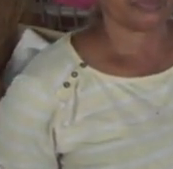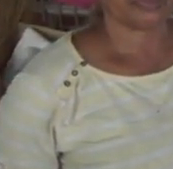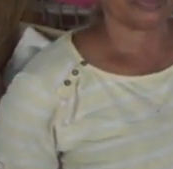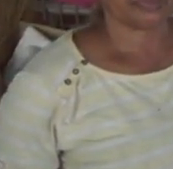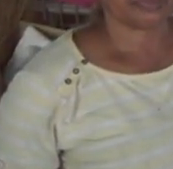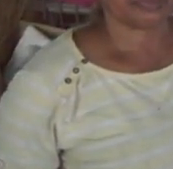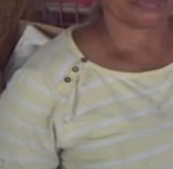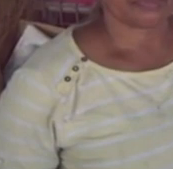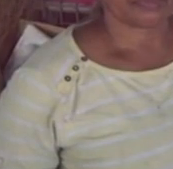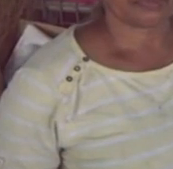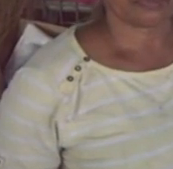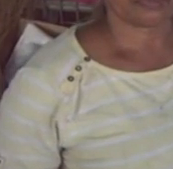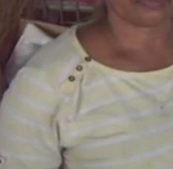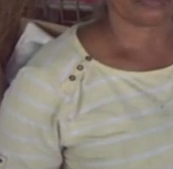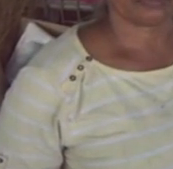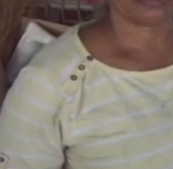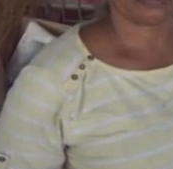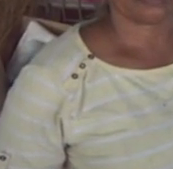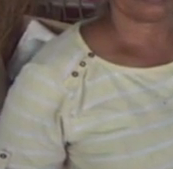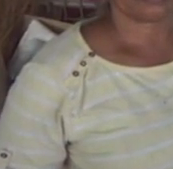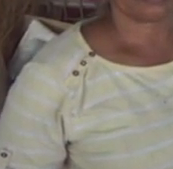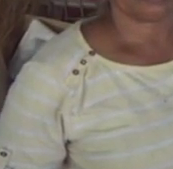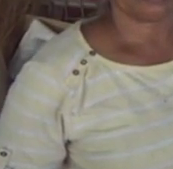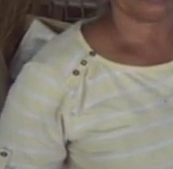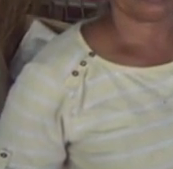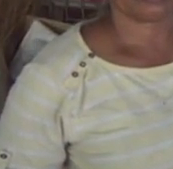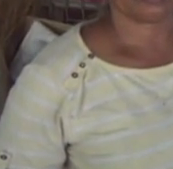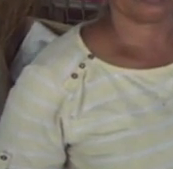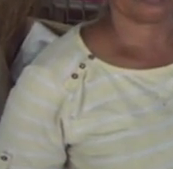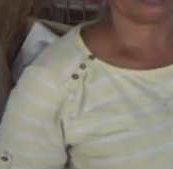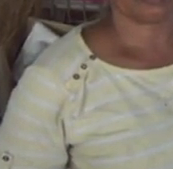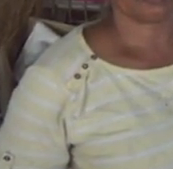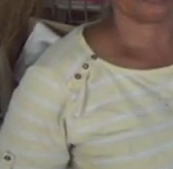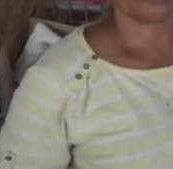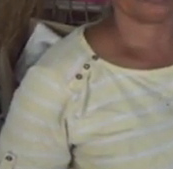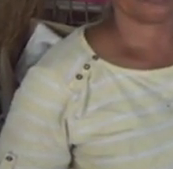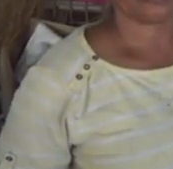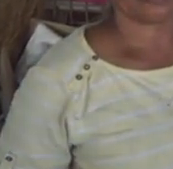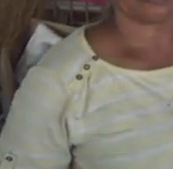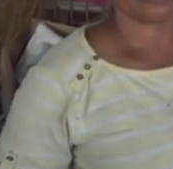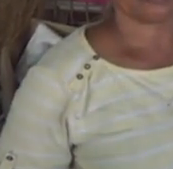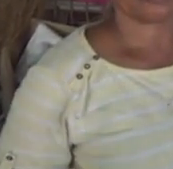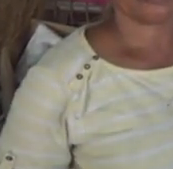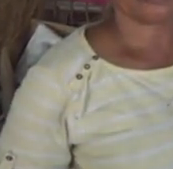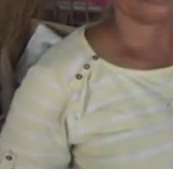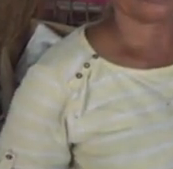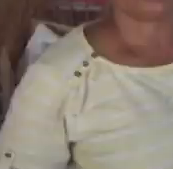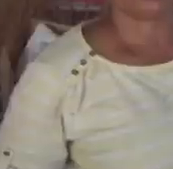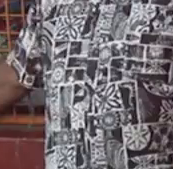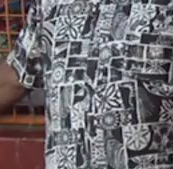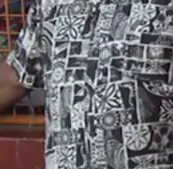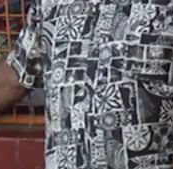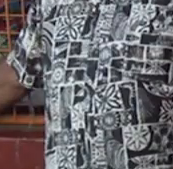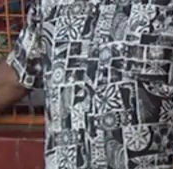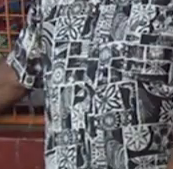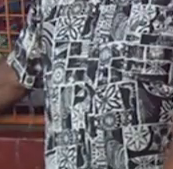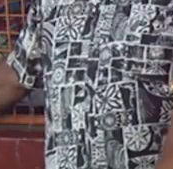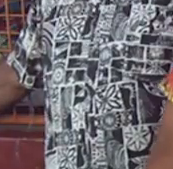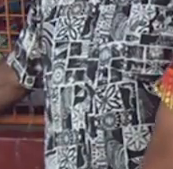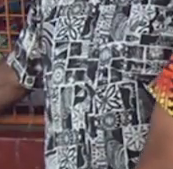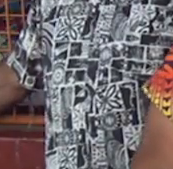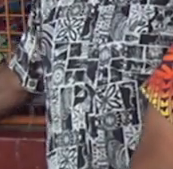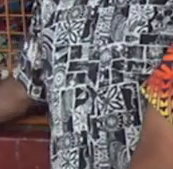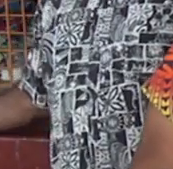tabua ondo mai boli tina singile bango na makete ondo tali taka na barrongo na radio Fiji 1 ondo mai beti rola bina